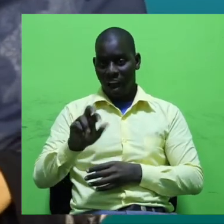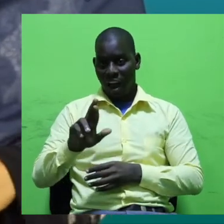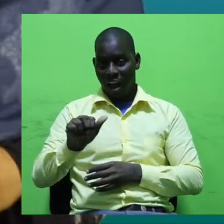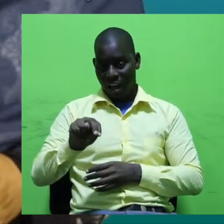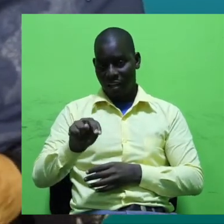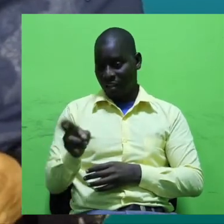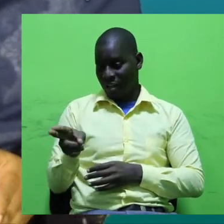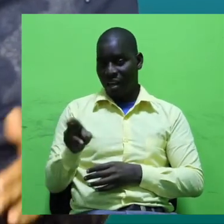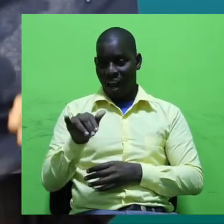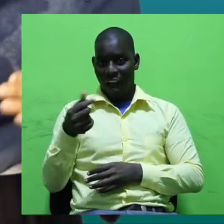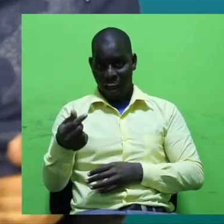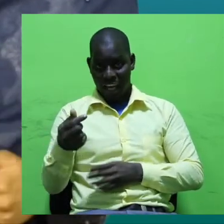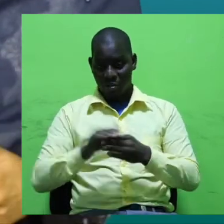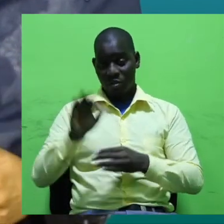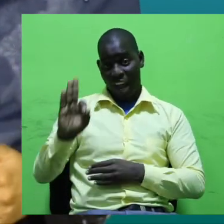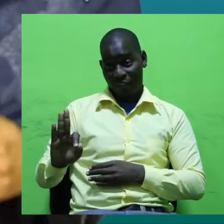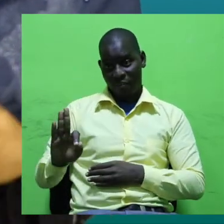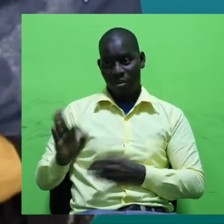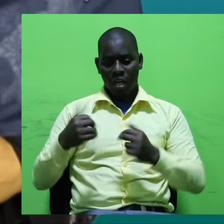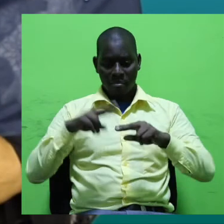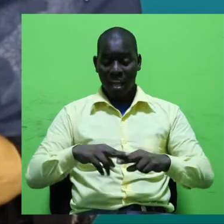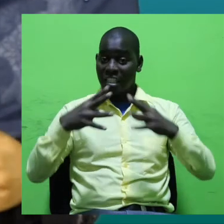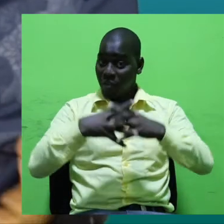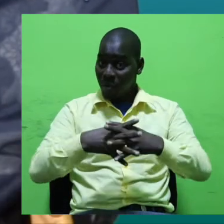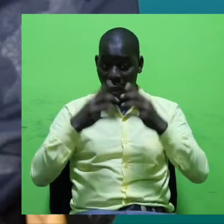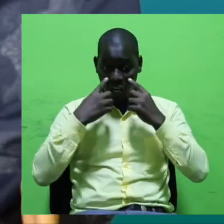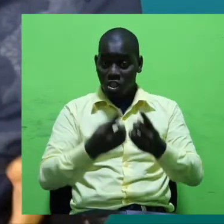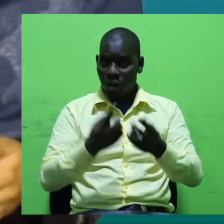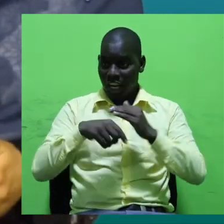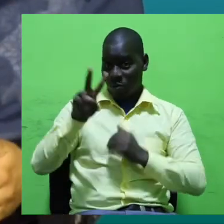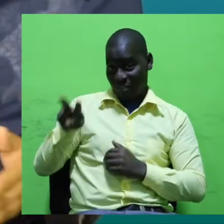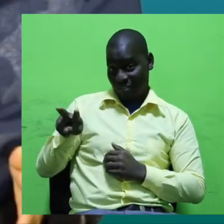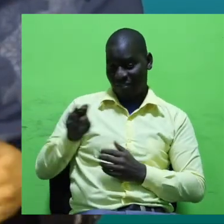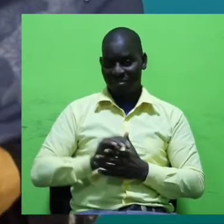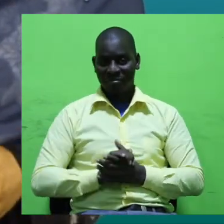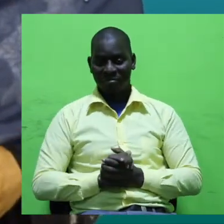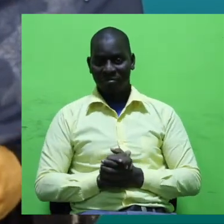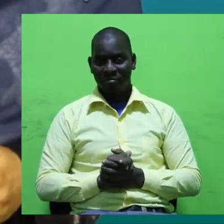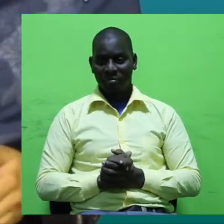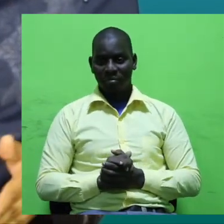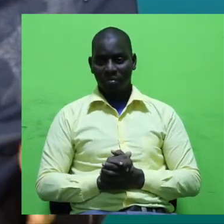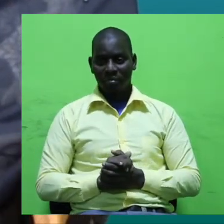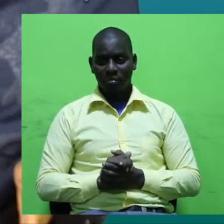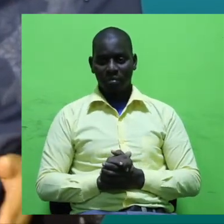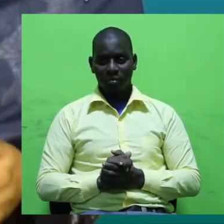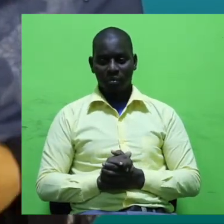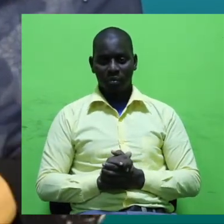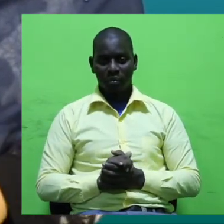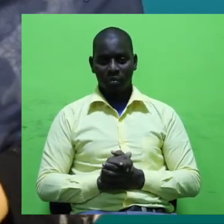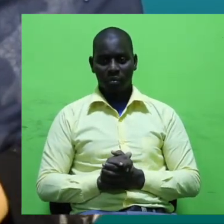on your screen. From the formula, we put 30 to the C, and then 30 times 9 over 5